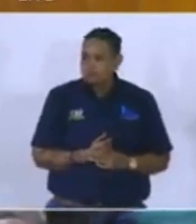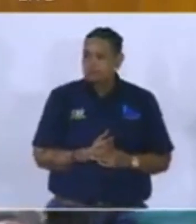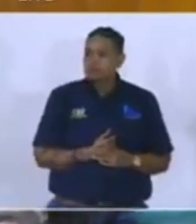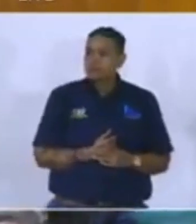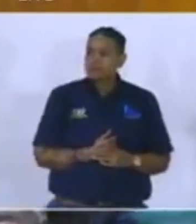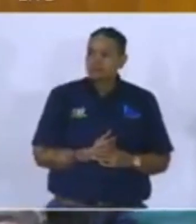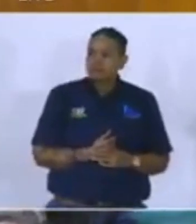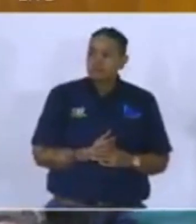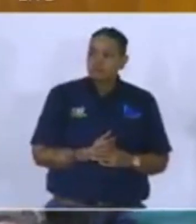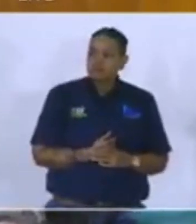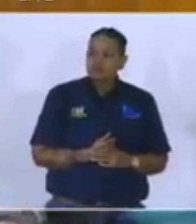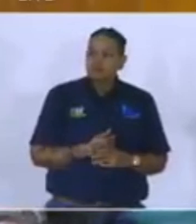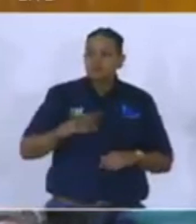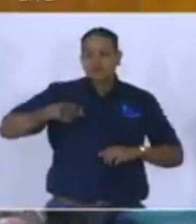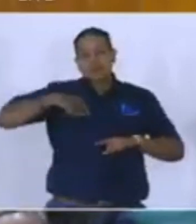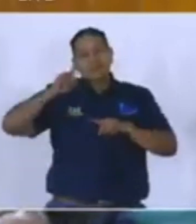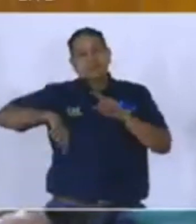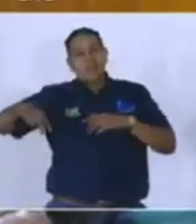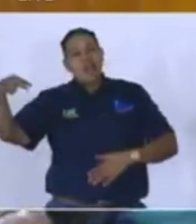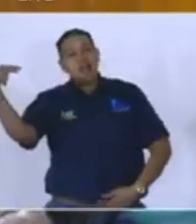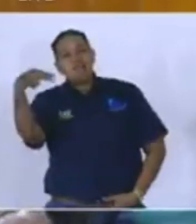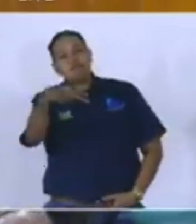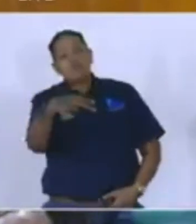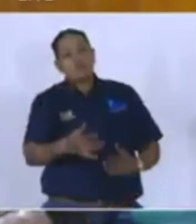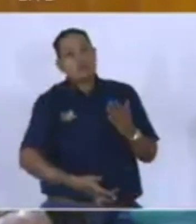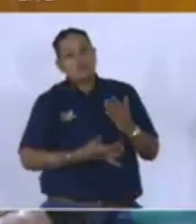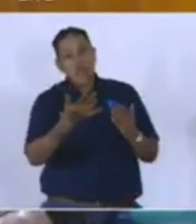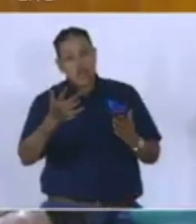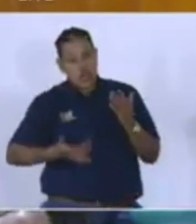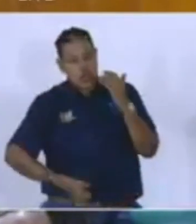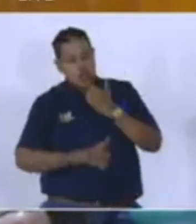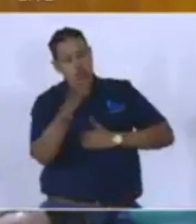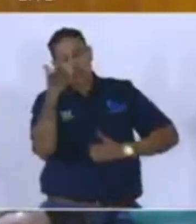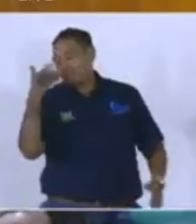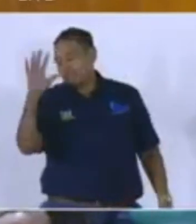we can't view technology in that way.